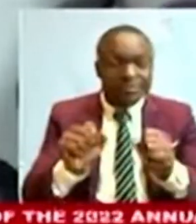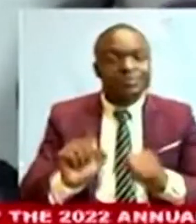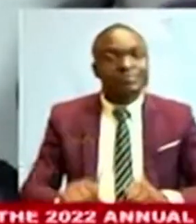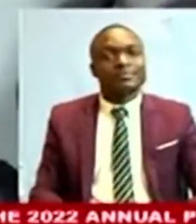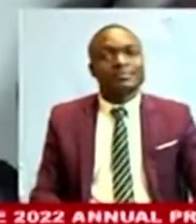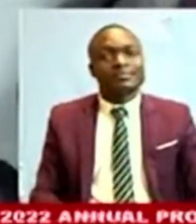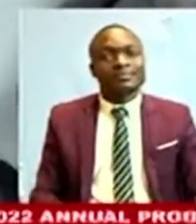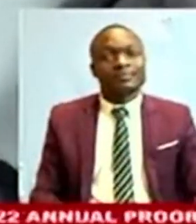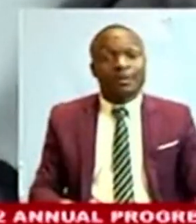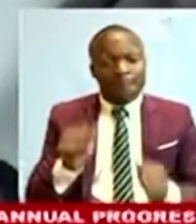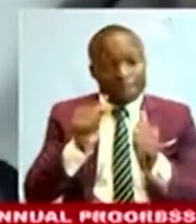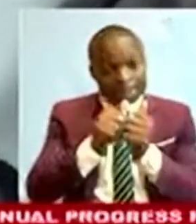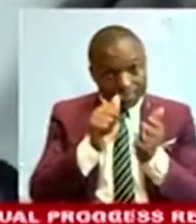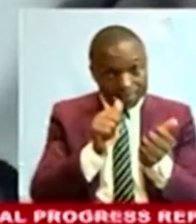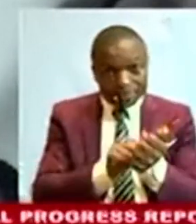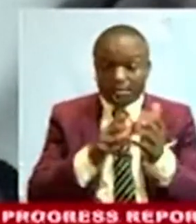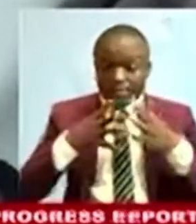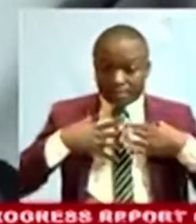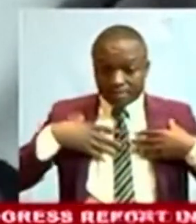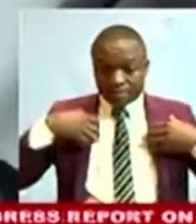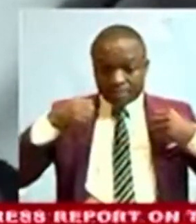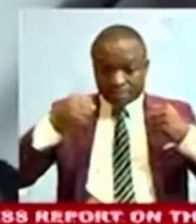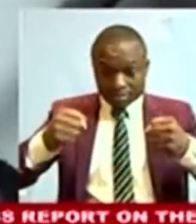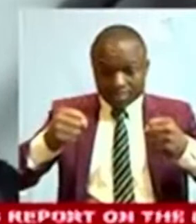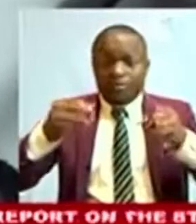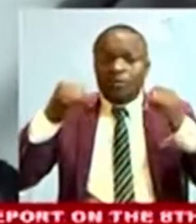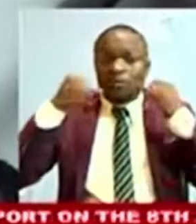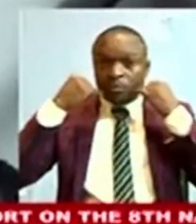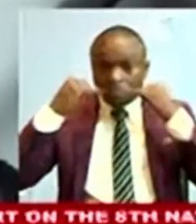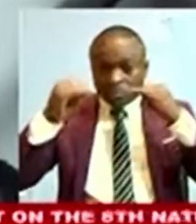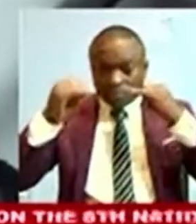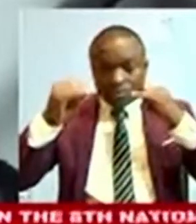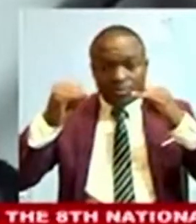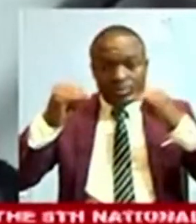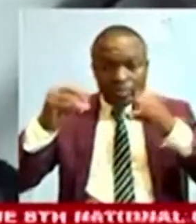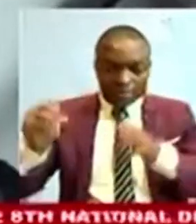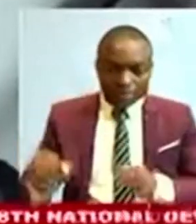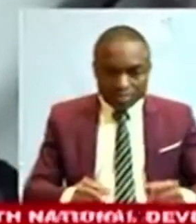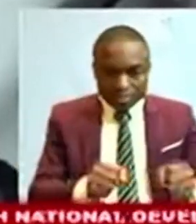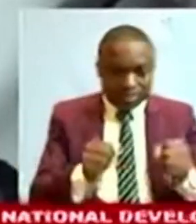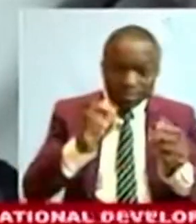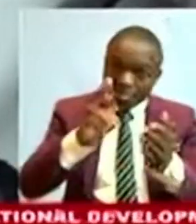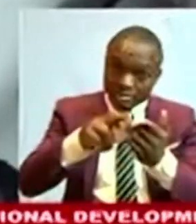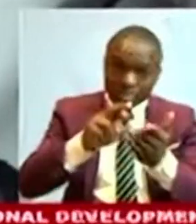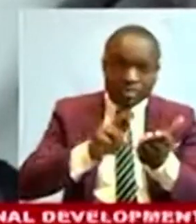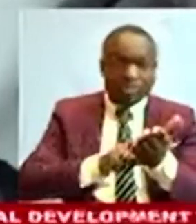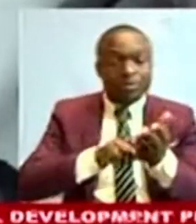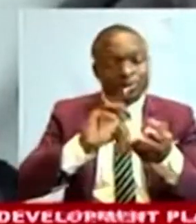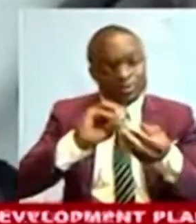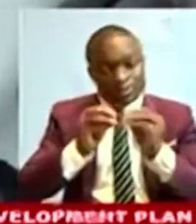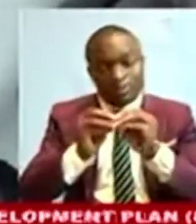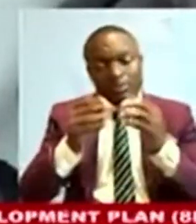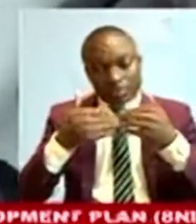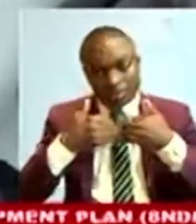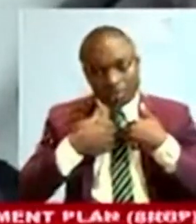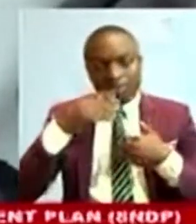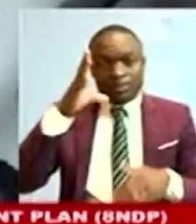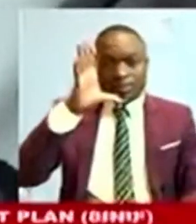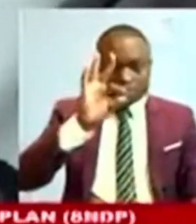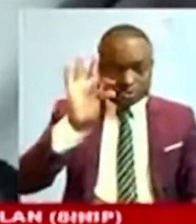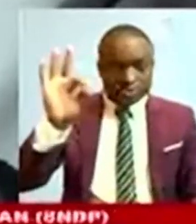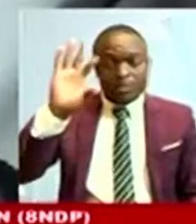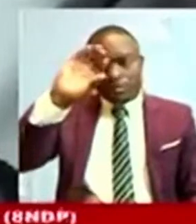In terms of Health Management Information System report completeness rate, we had a